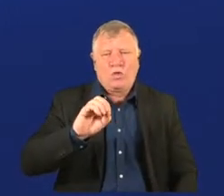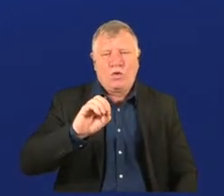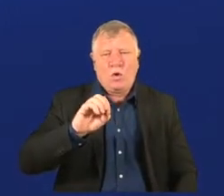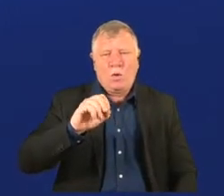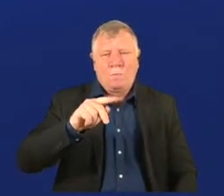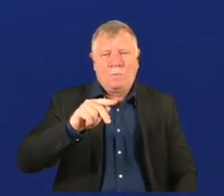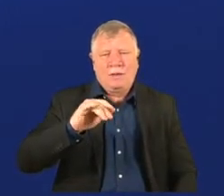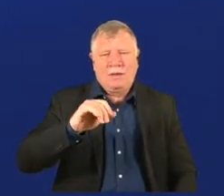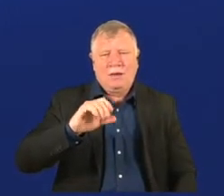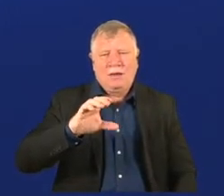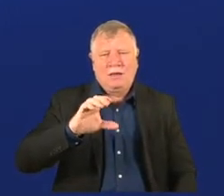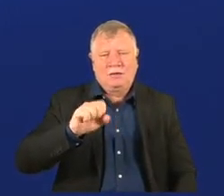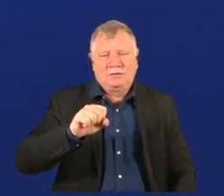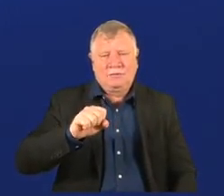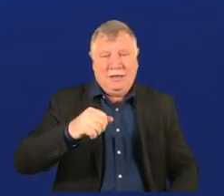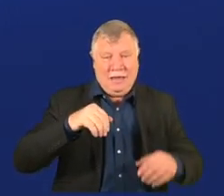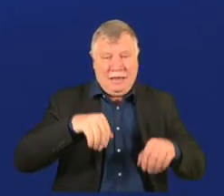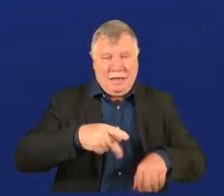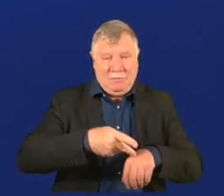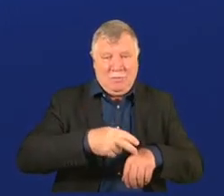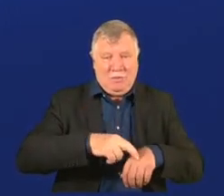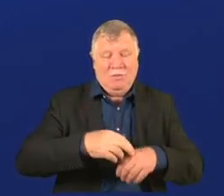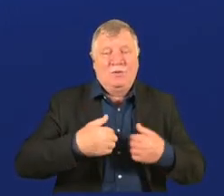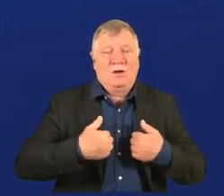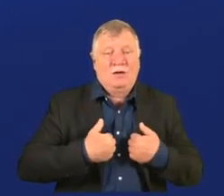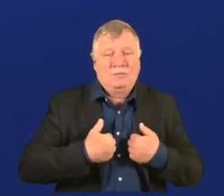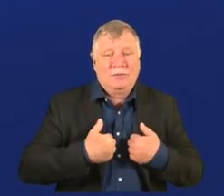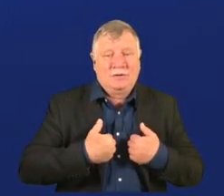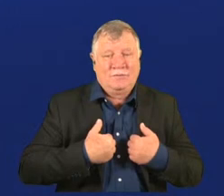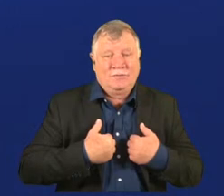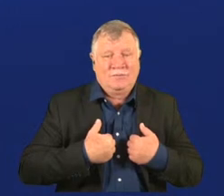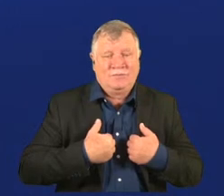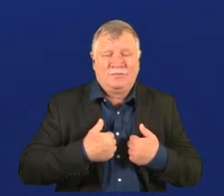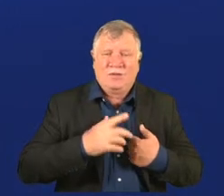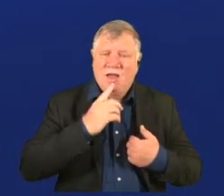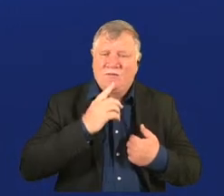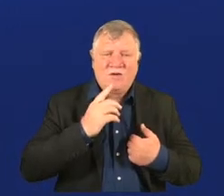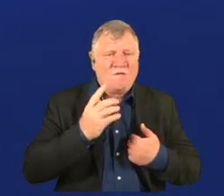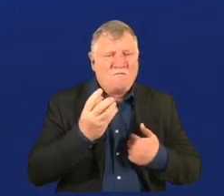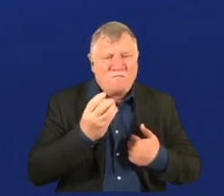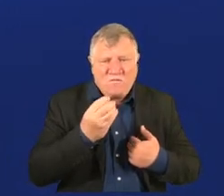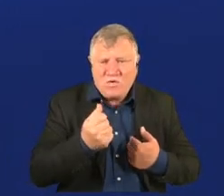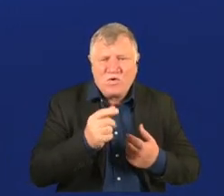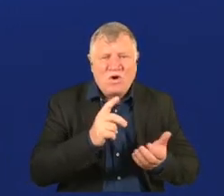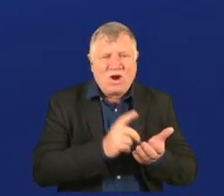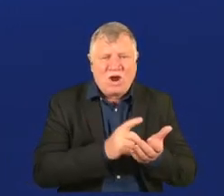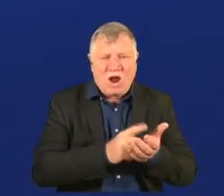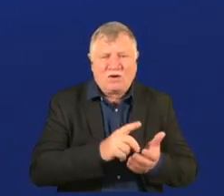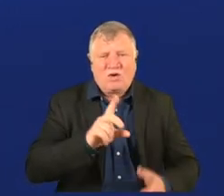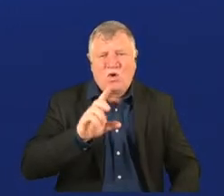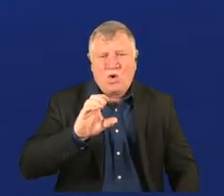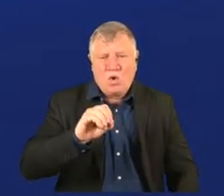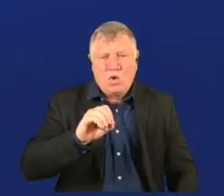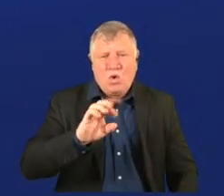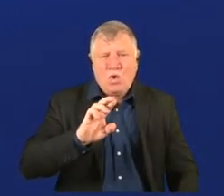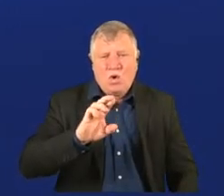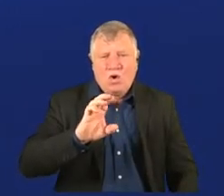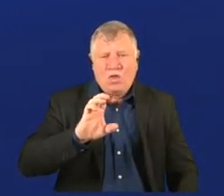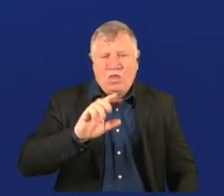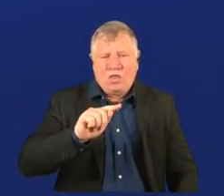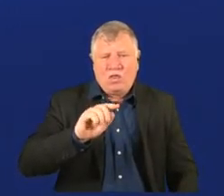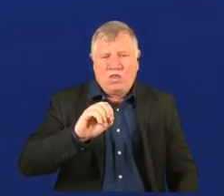We currently have in Puerto Rico a severe shortage of orthopedic